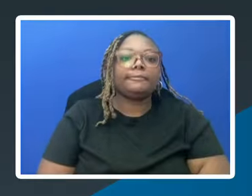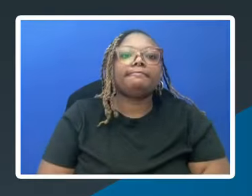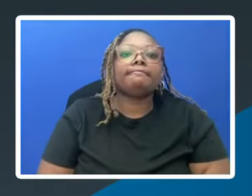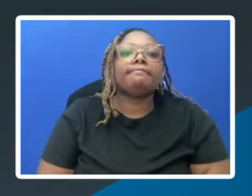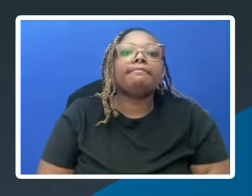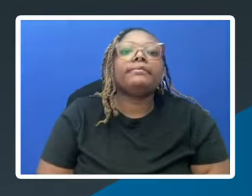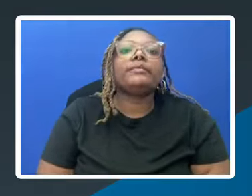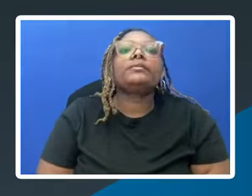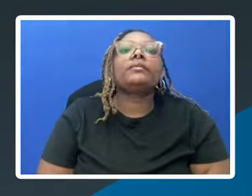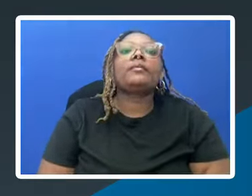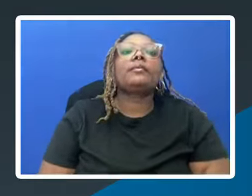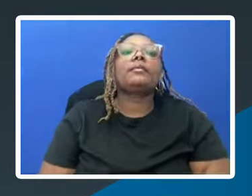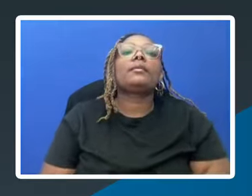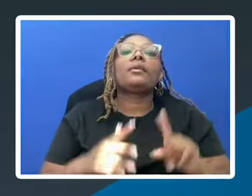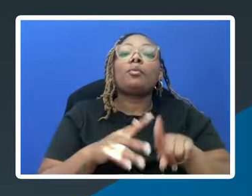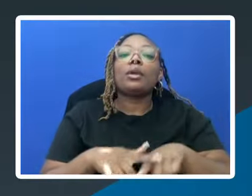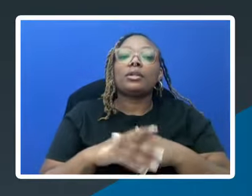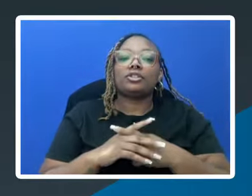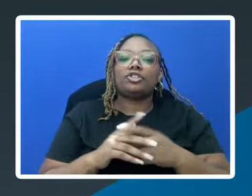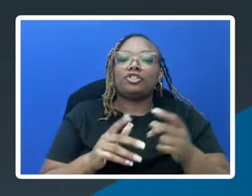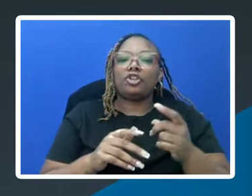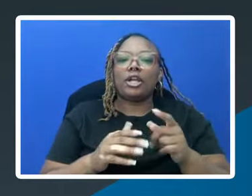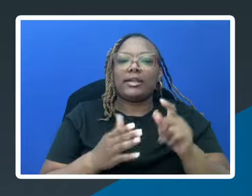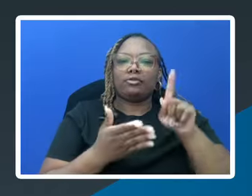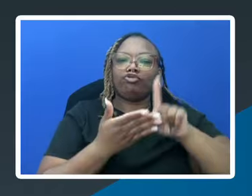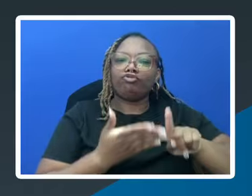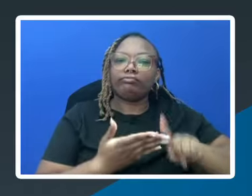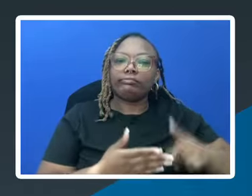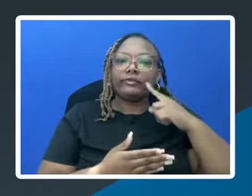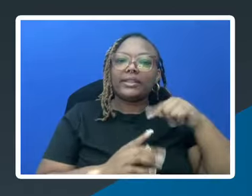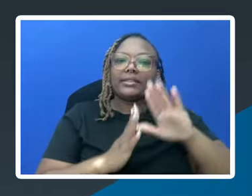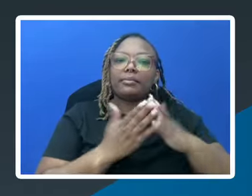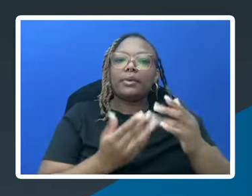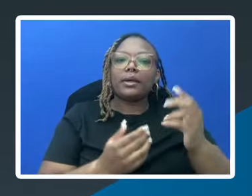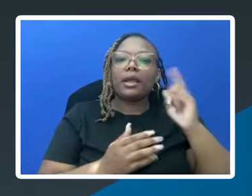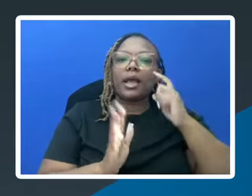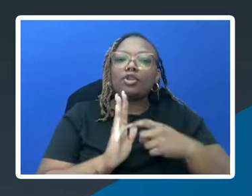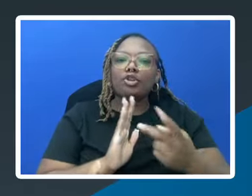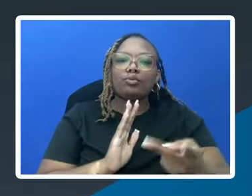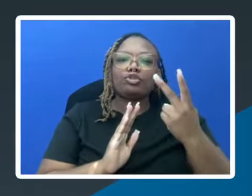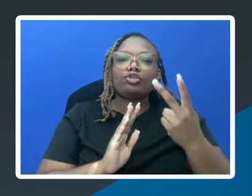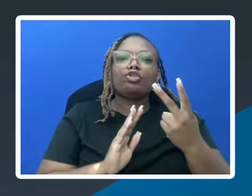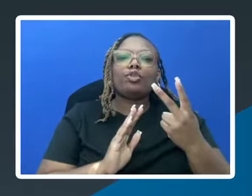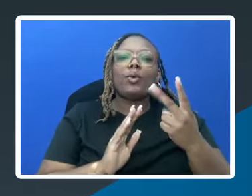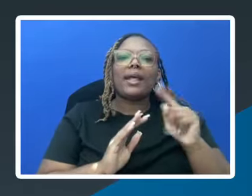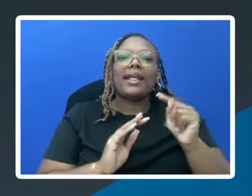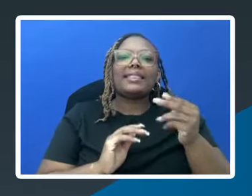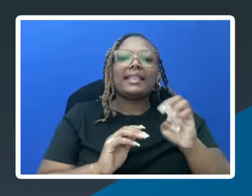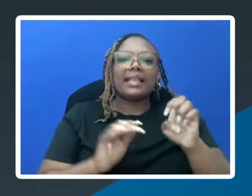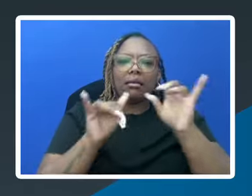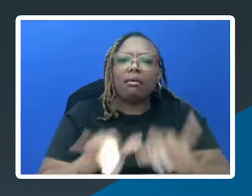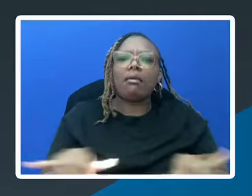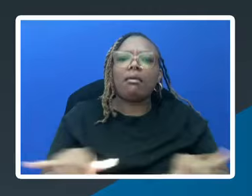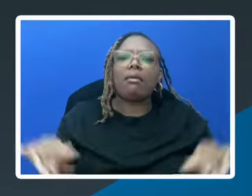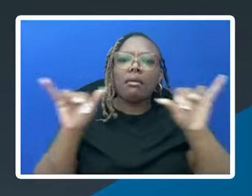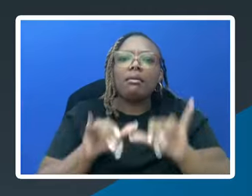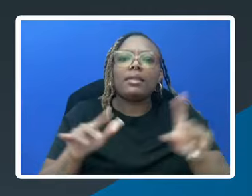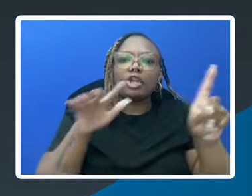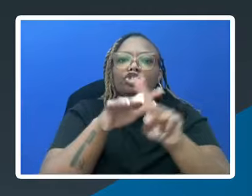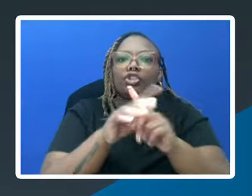When I started looking at this book, I noticed that there were two trends, two themes in our conversations with young people about how they're using